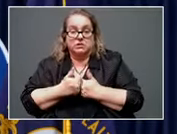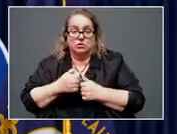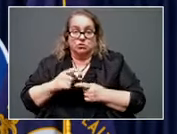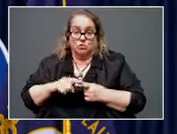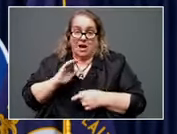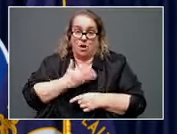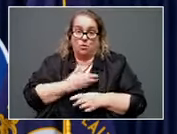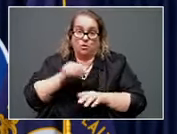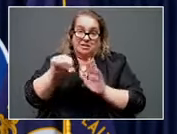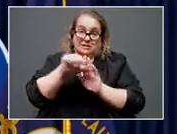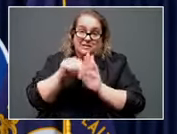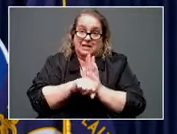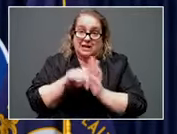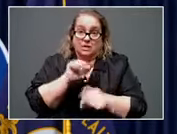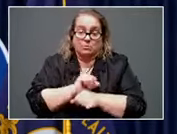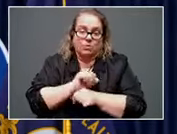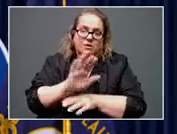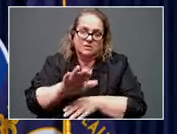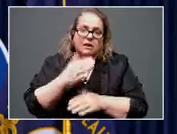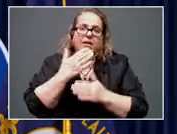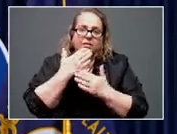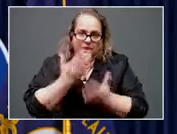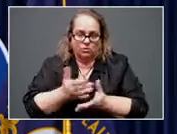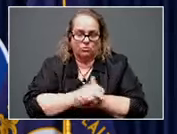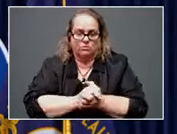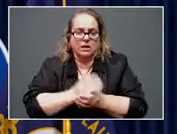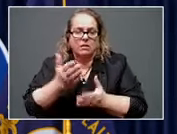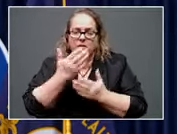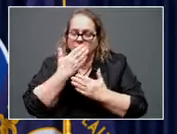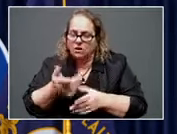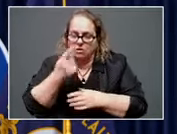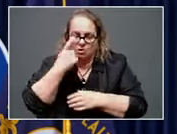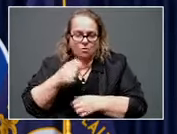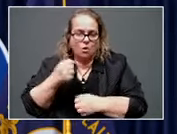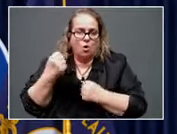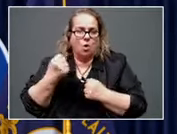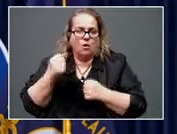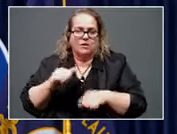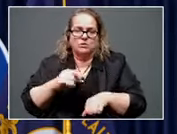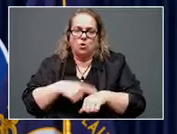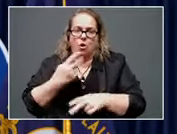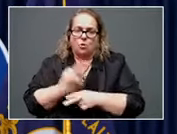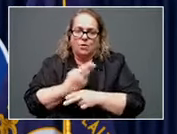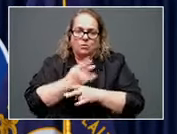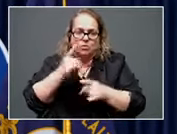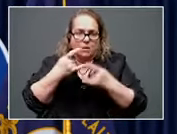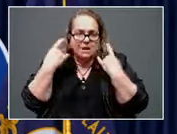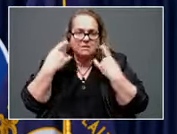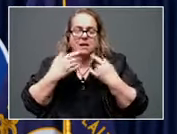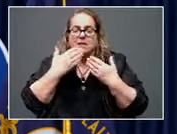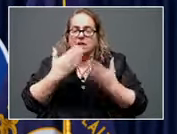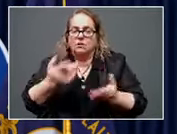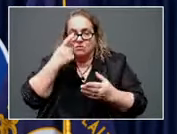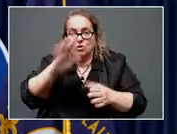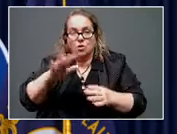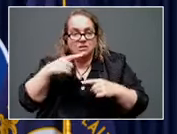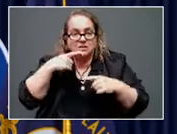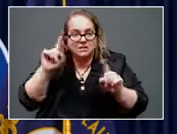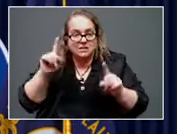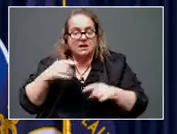employees, thank you. Thank you for holding on this long, and thank you for your success. Thanks to your